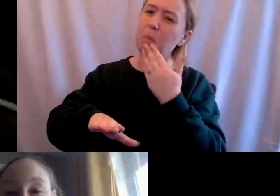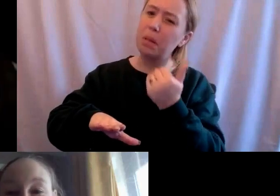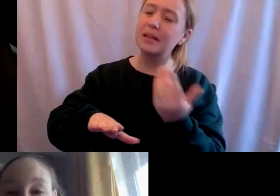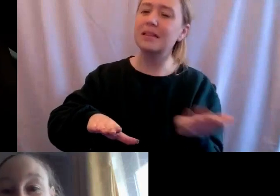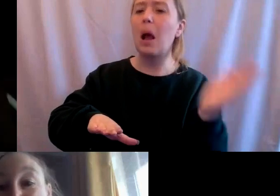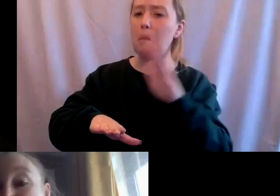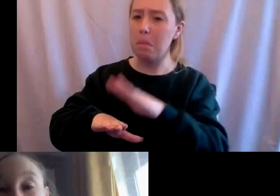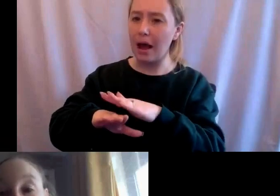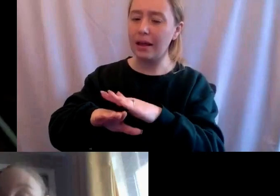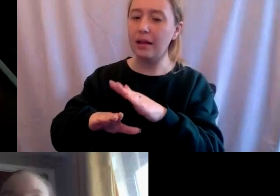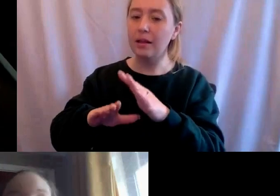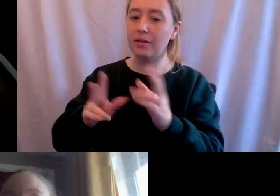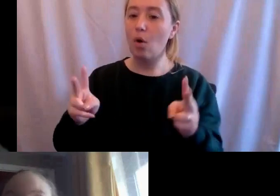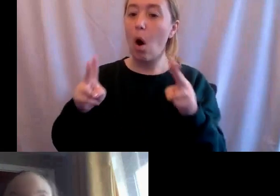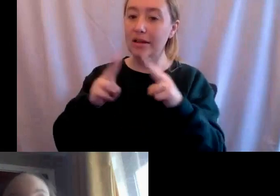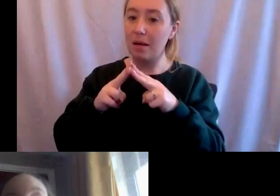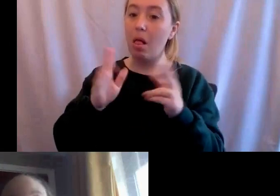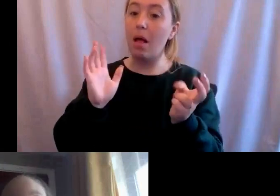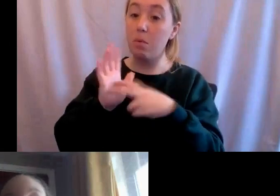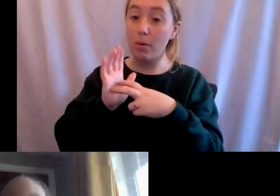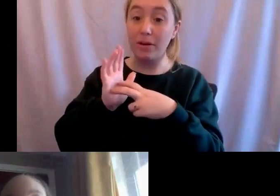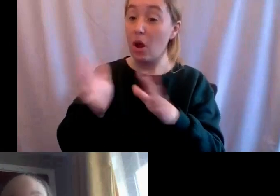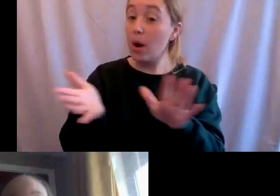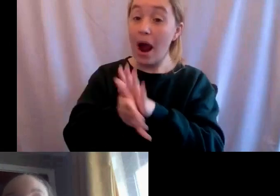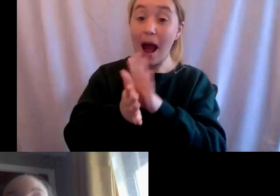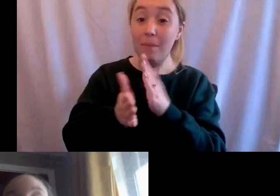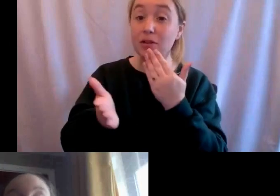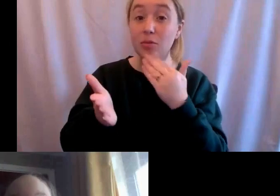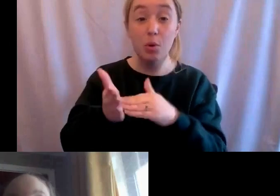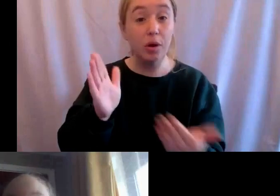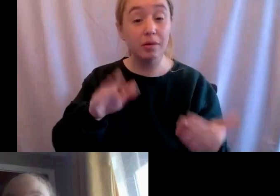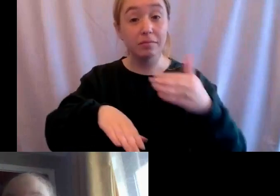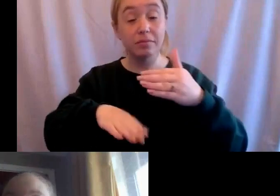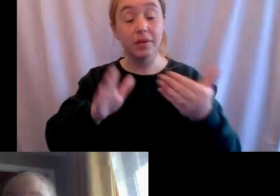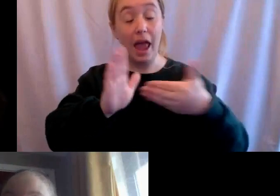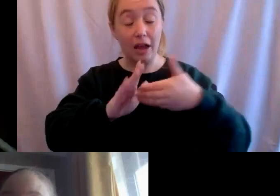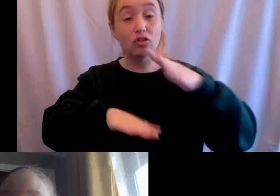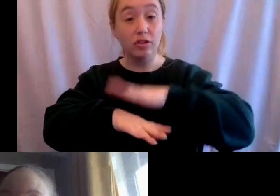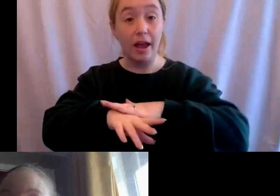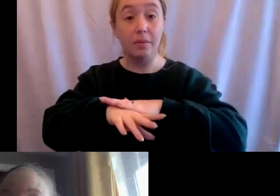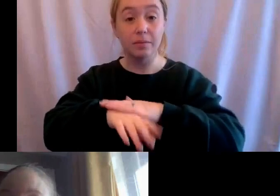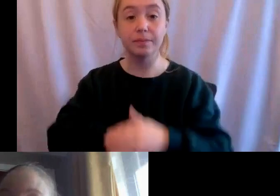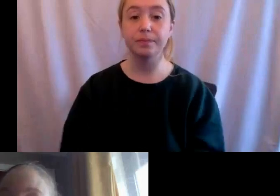bit shorter. But we don't have a problem with making an appointment longer so that you can get the most out of it.